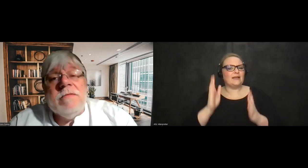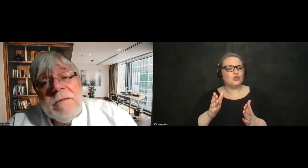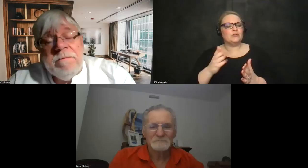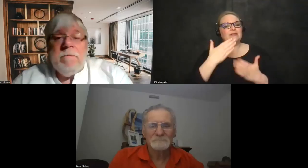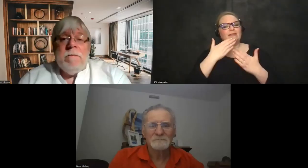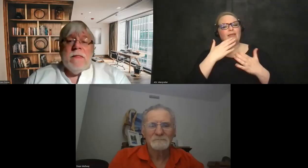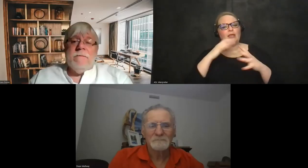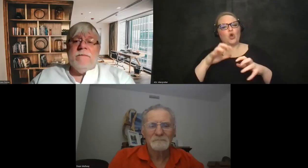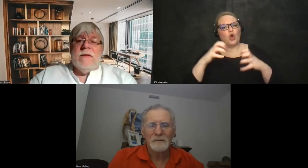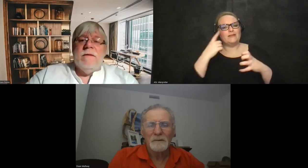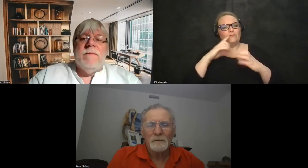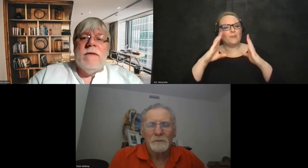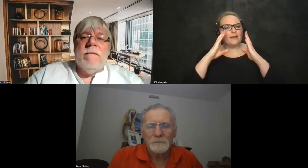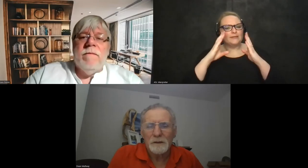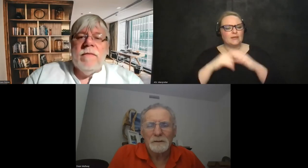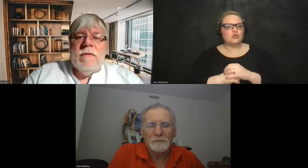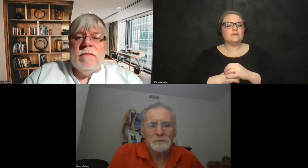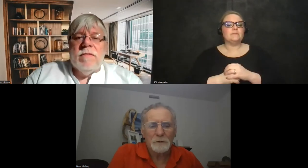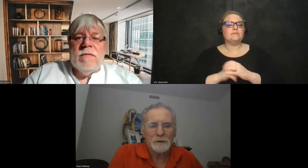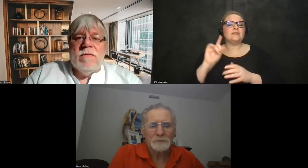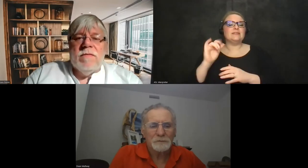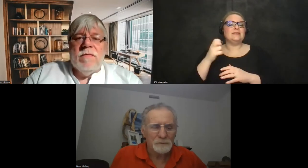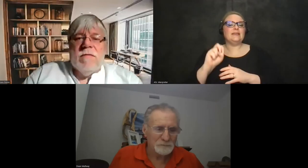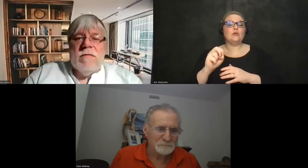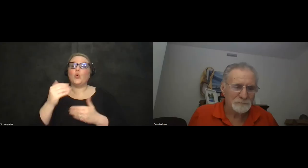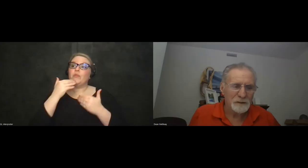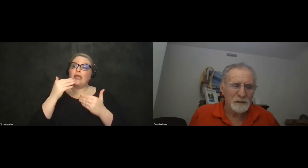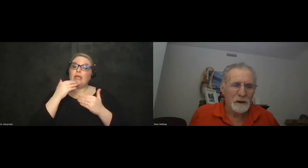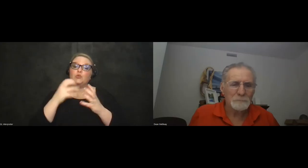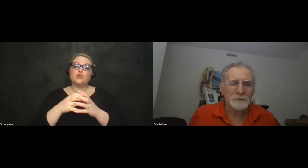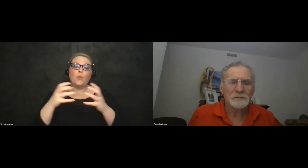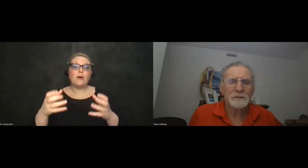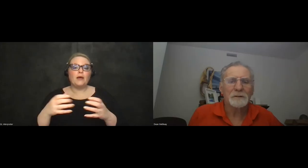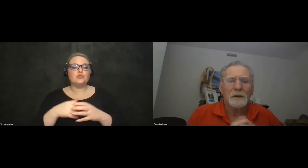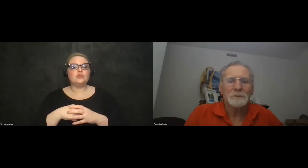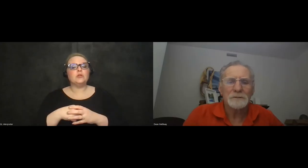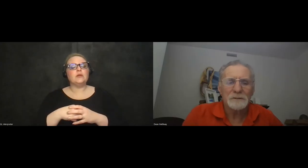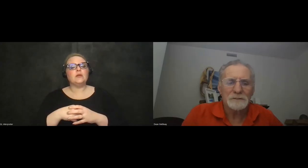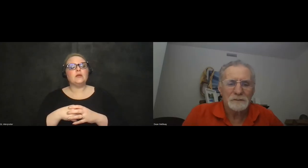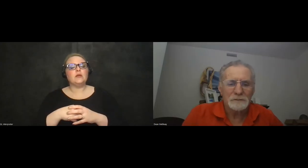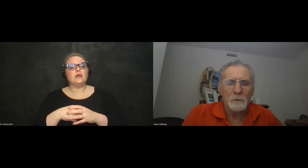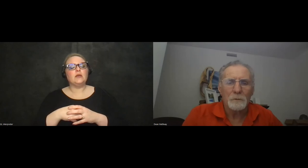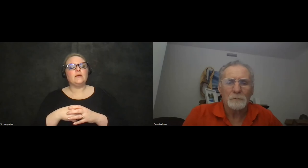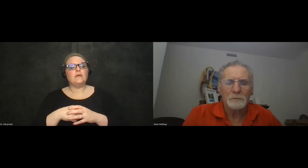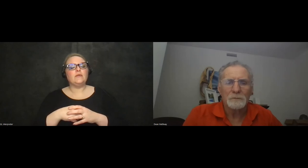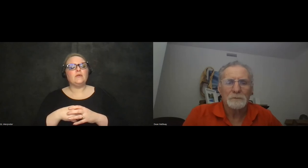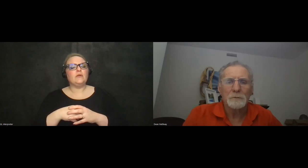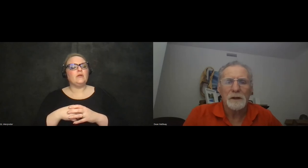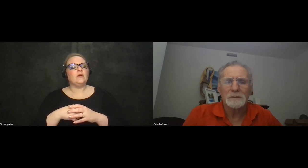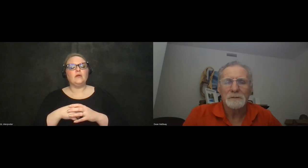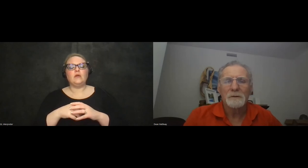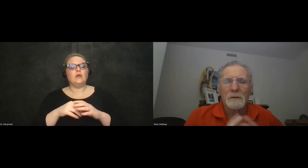attention dean well thank you so much i'm just uh i'm just this this whole